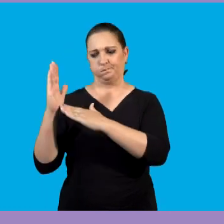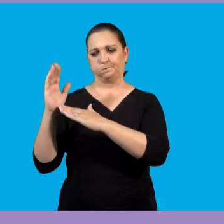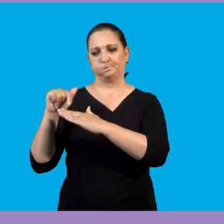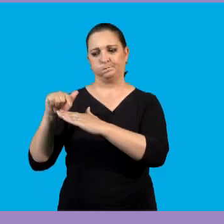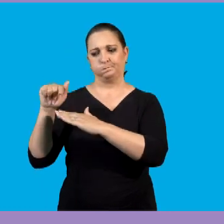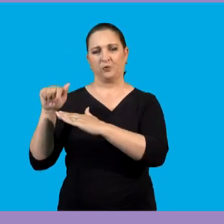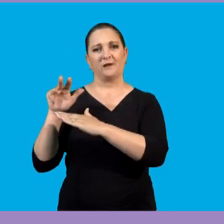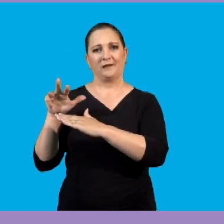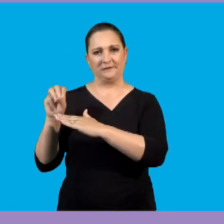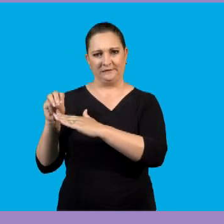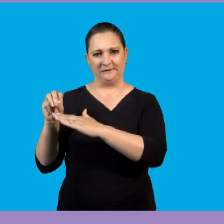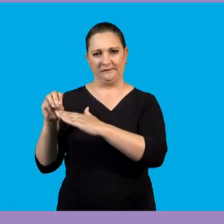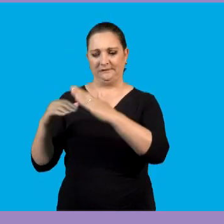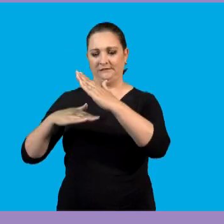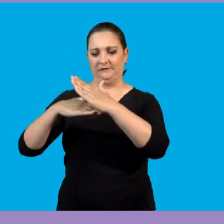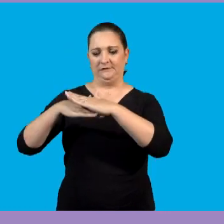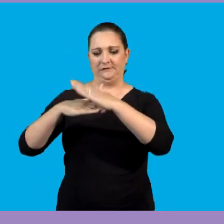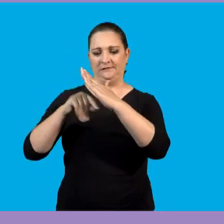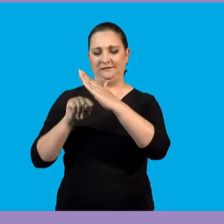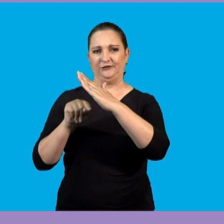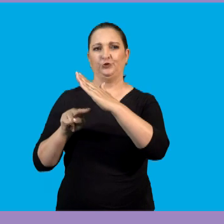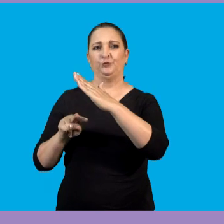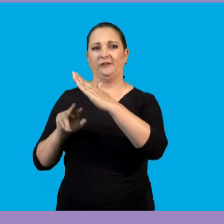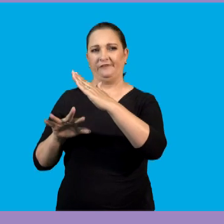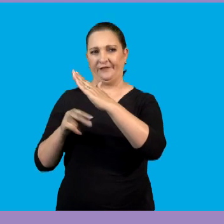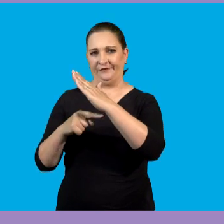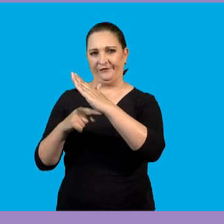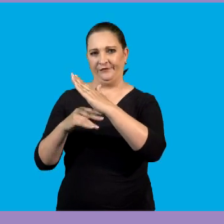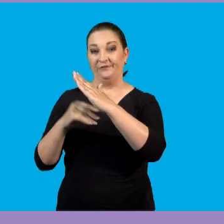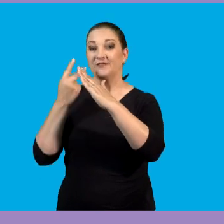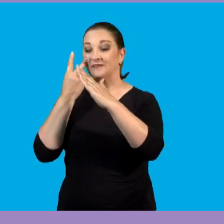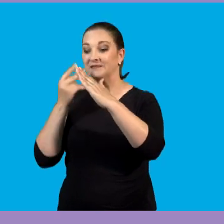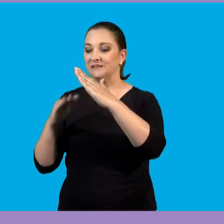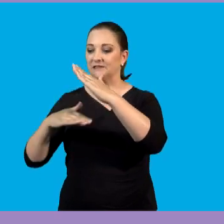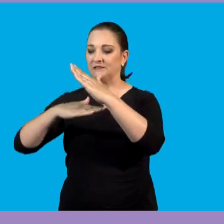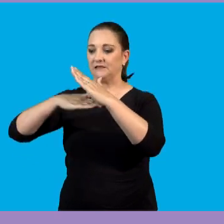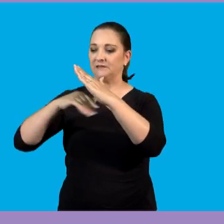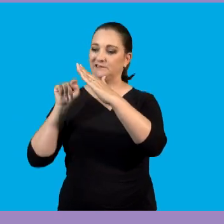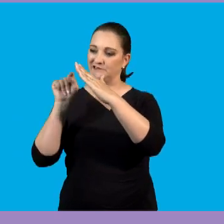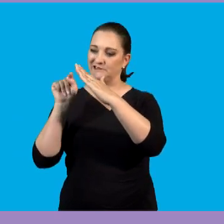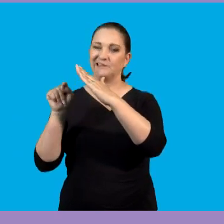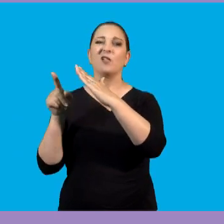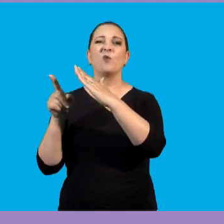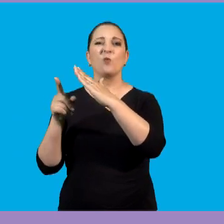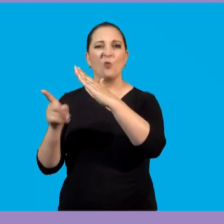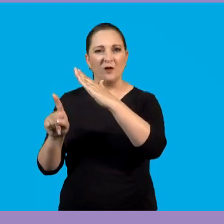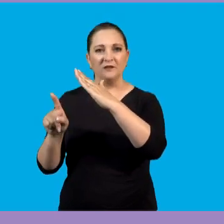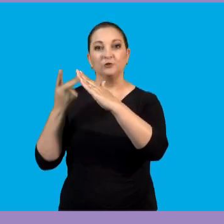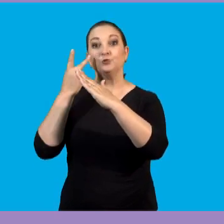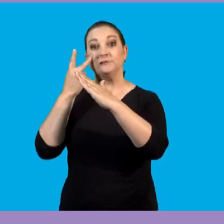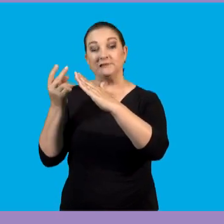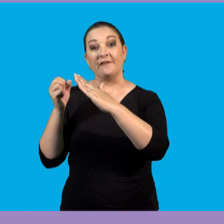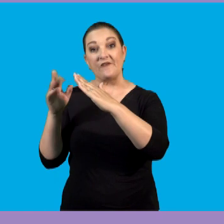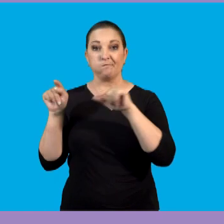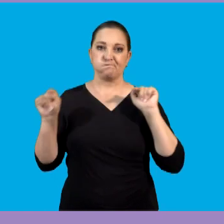90 degrees, and we do have a 25 degrees. Now let's calculate that third angle so we can see if it